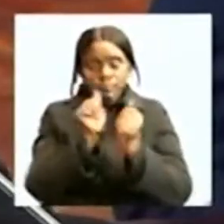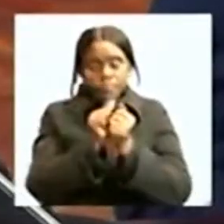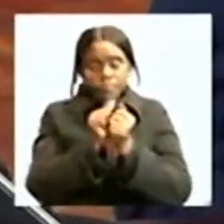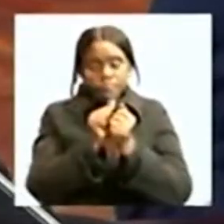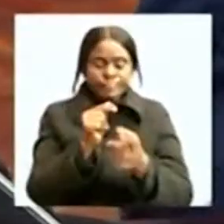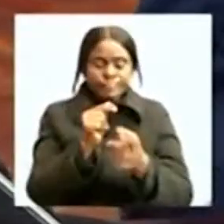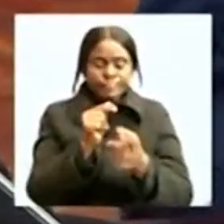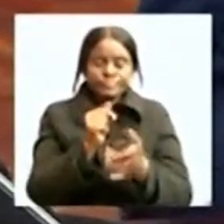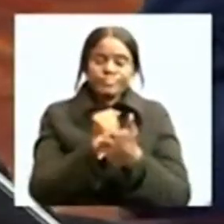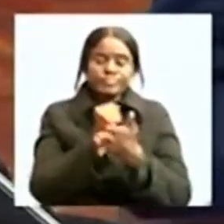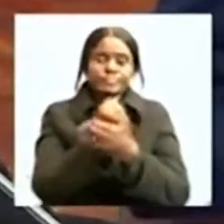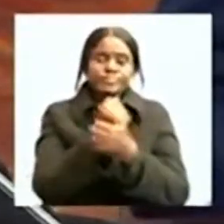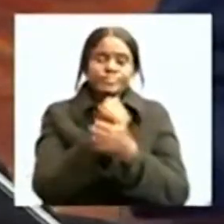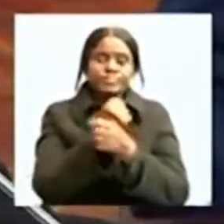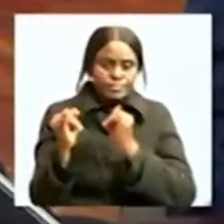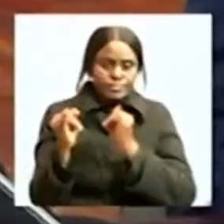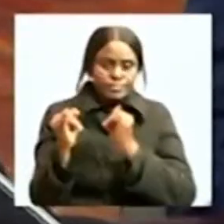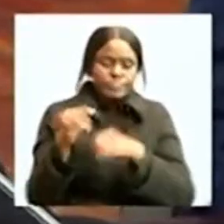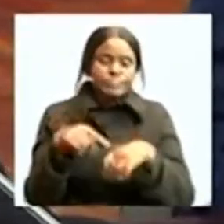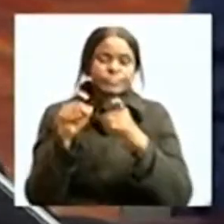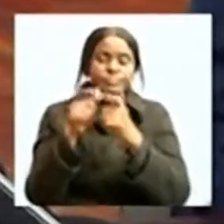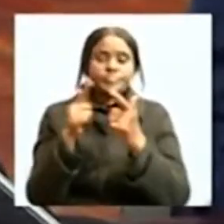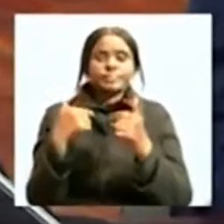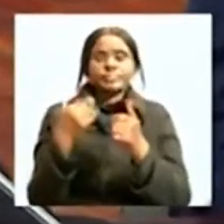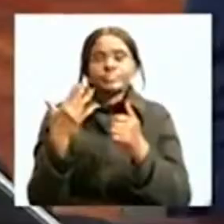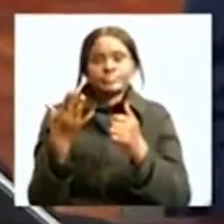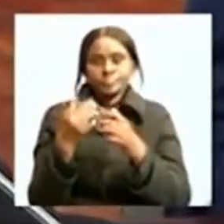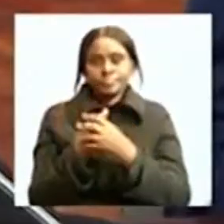promptly address implementation challenges.